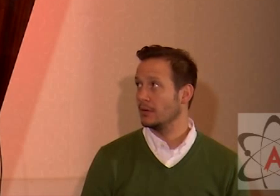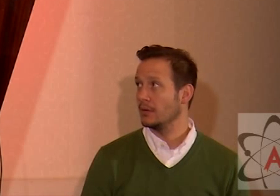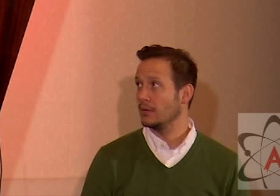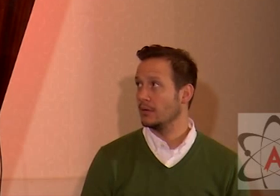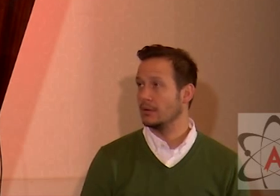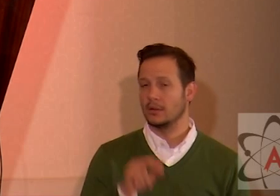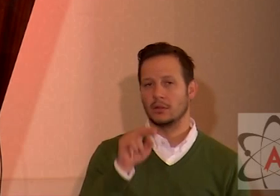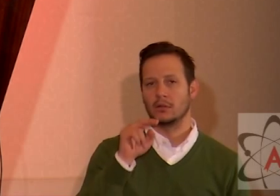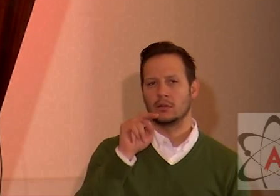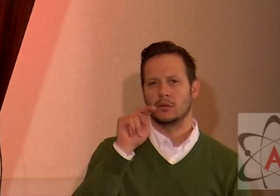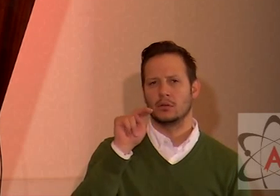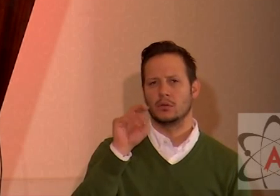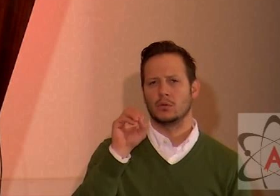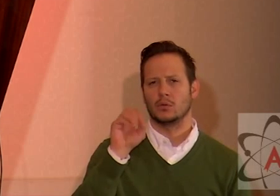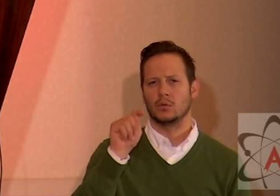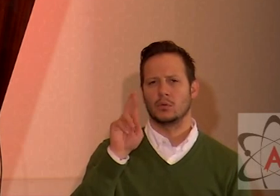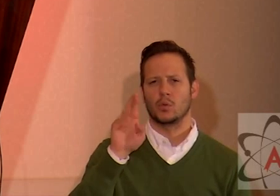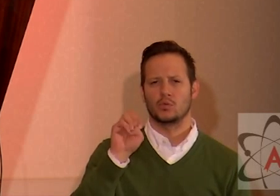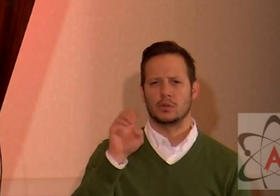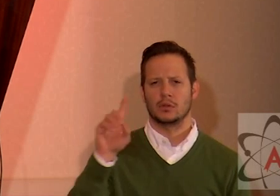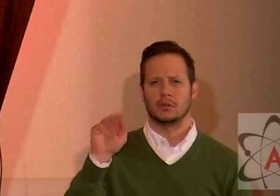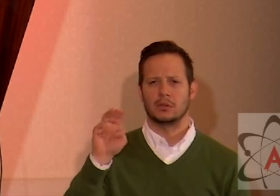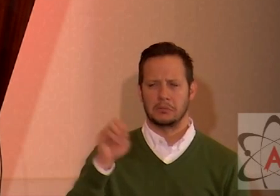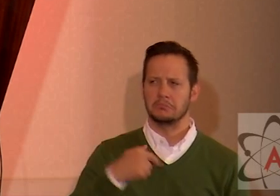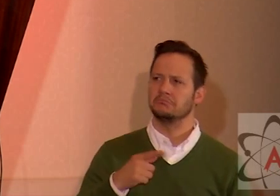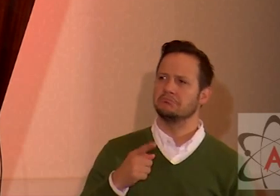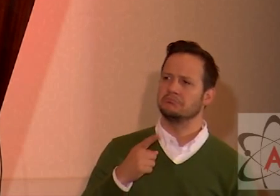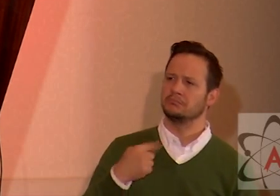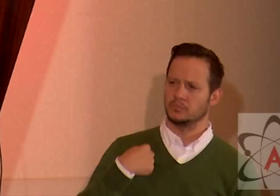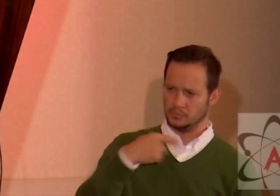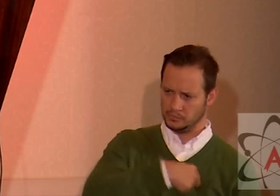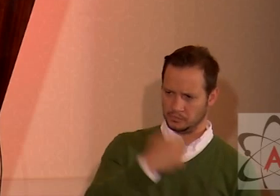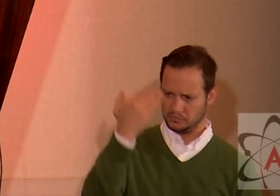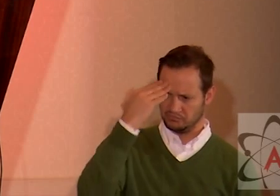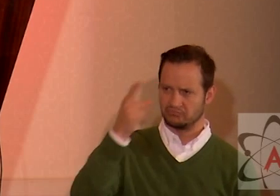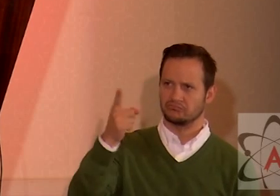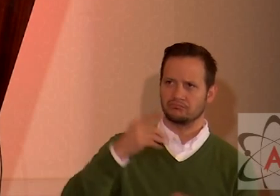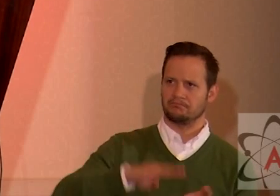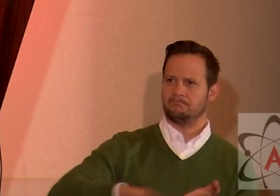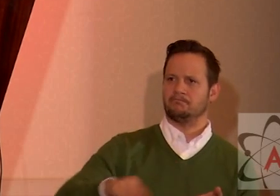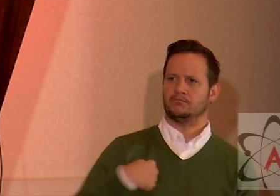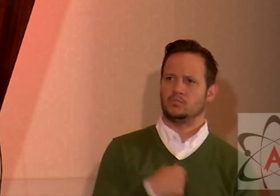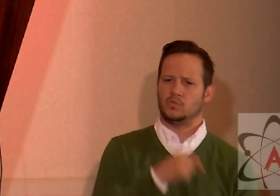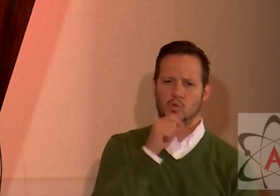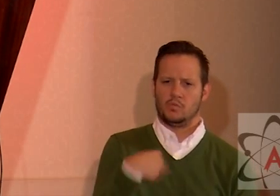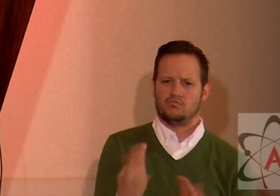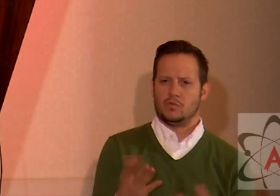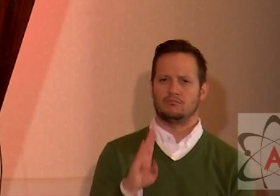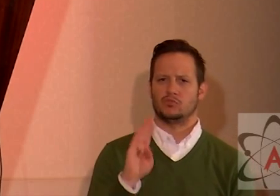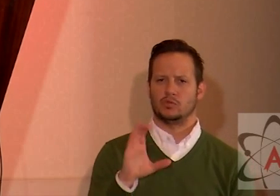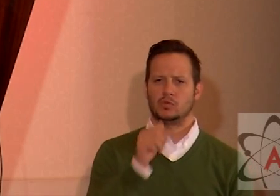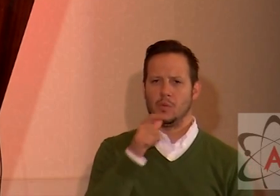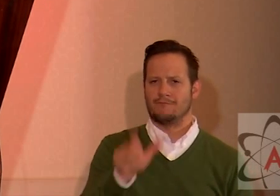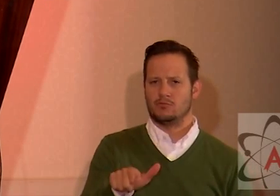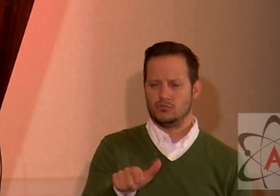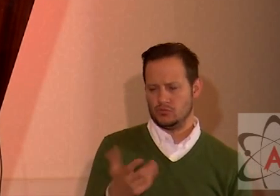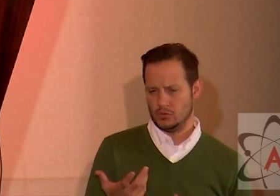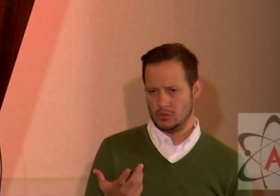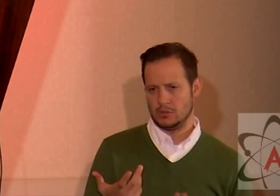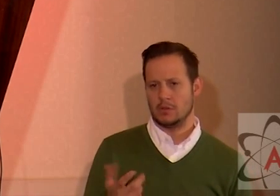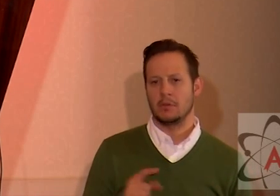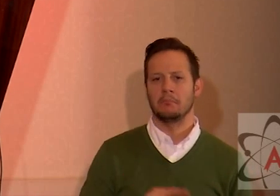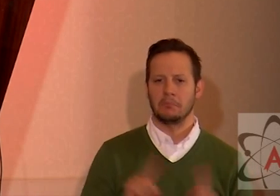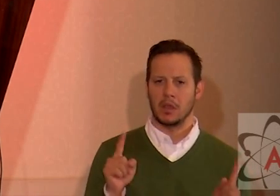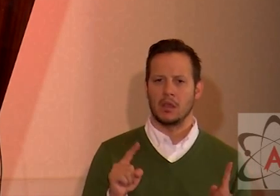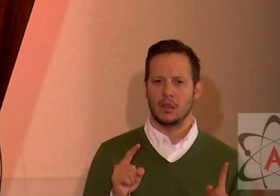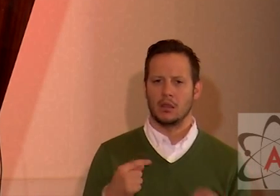Notre Dame says, we know we're exempted from having to cover contraceptive for these women, but we